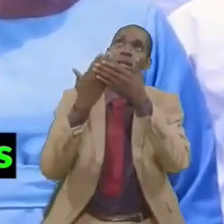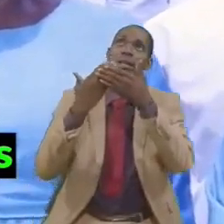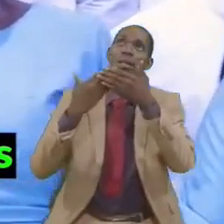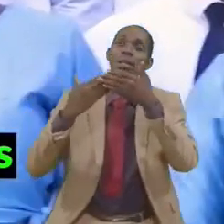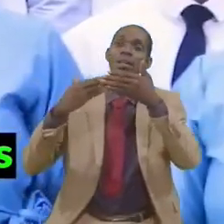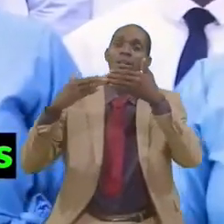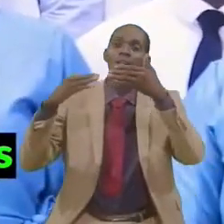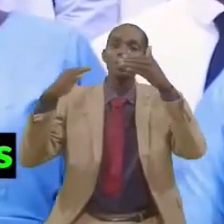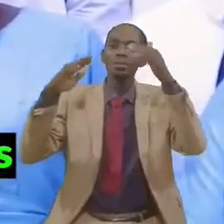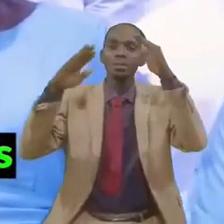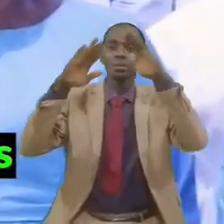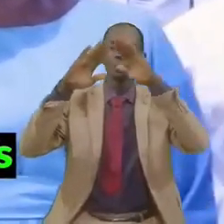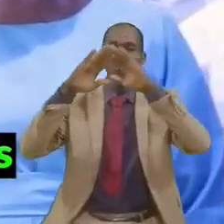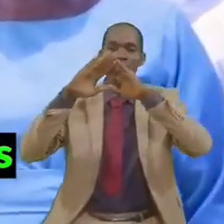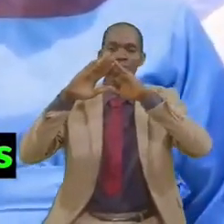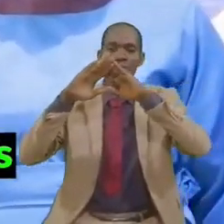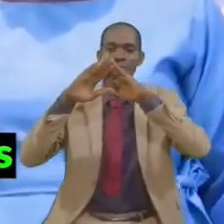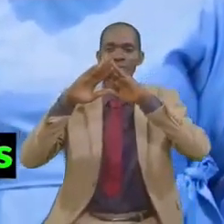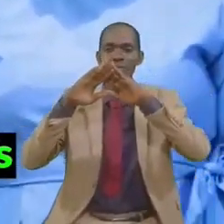heaven.